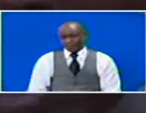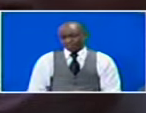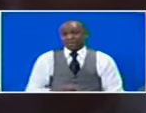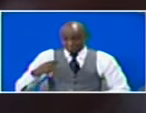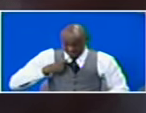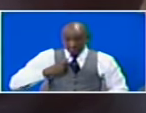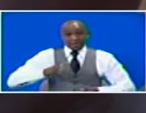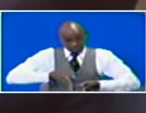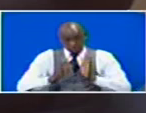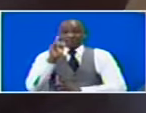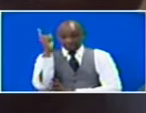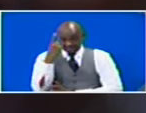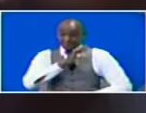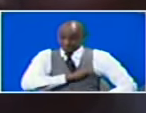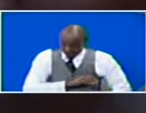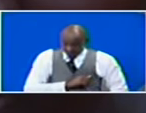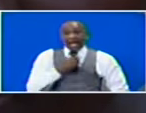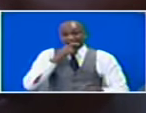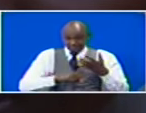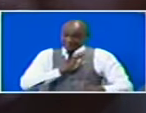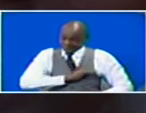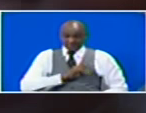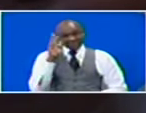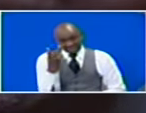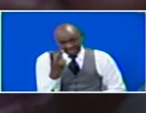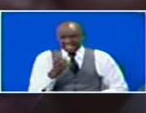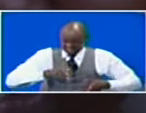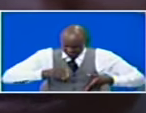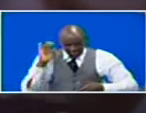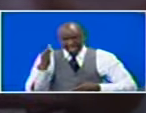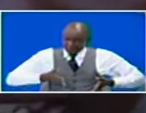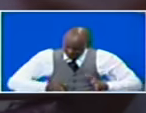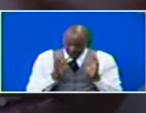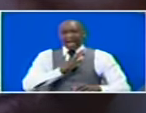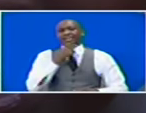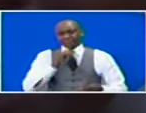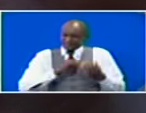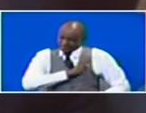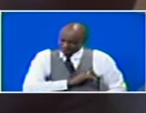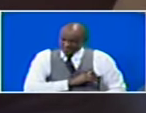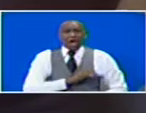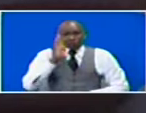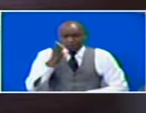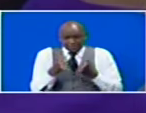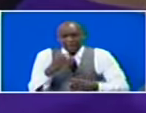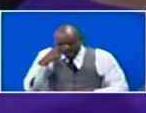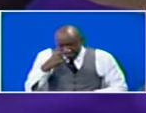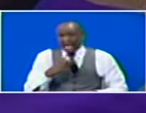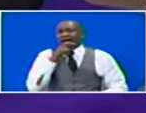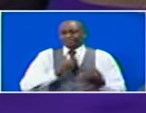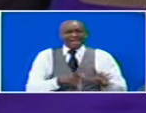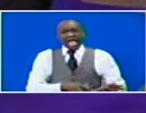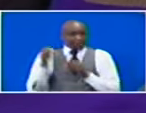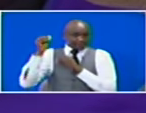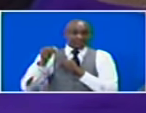Nimezaa wa kwanza akanivumilia, wa pili akanivumilia, wa tatu amenivumilia. Sasa wa nne ikawa shida. Mama